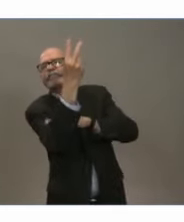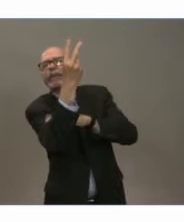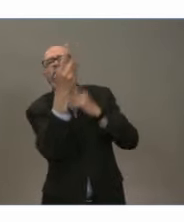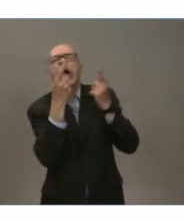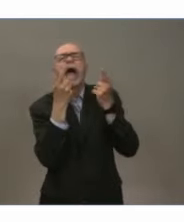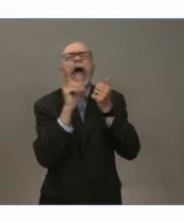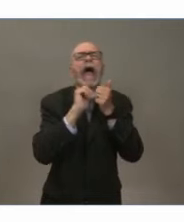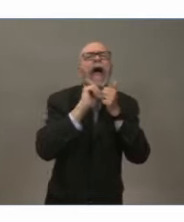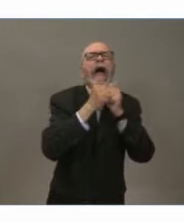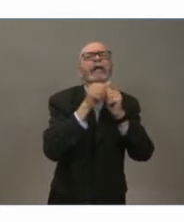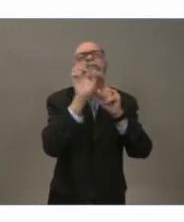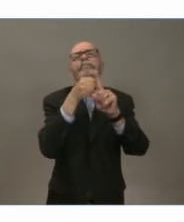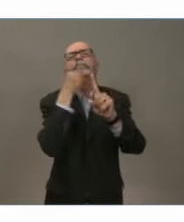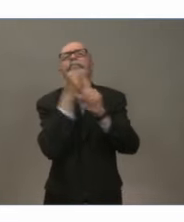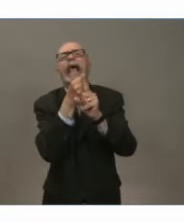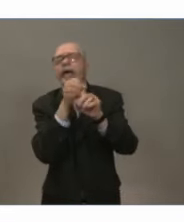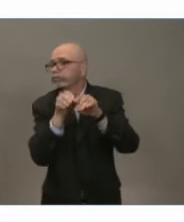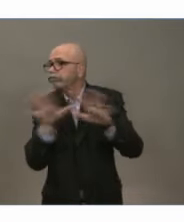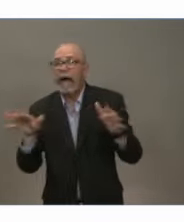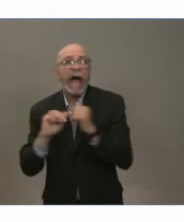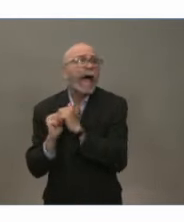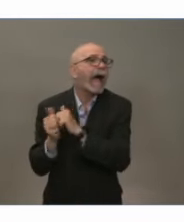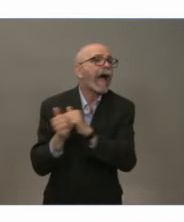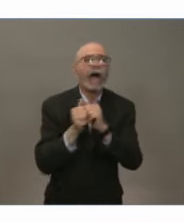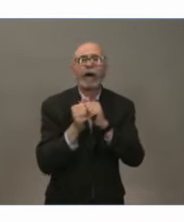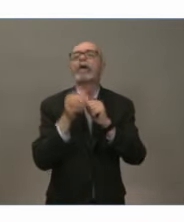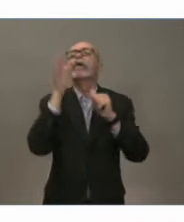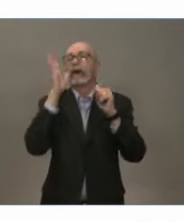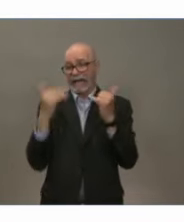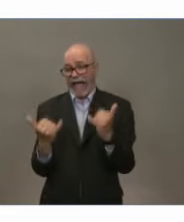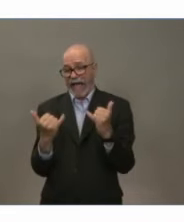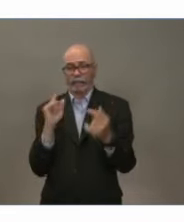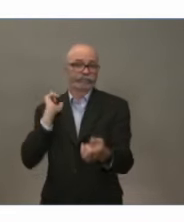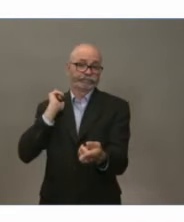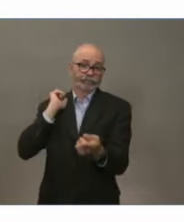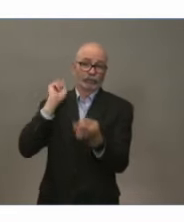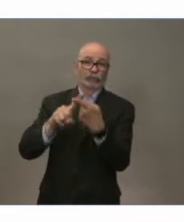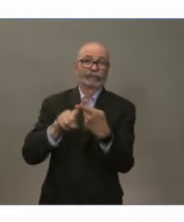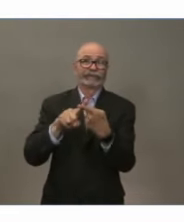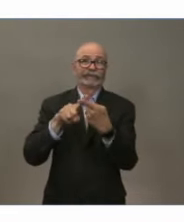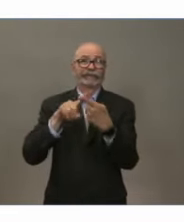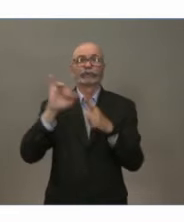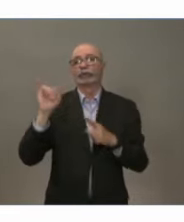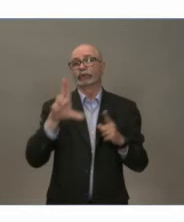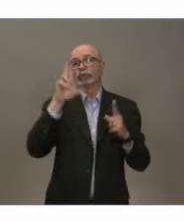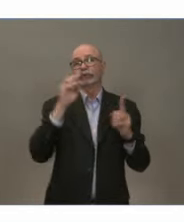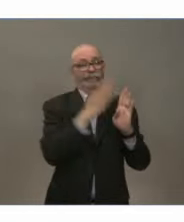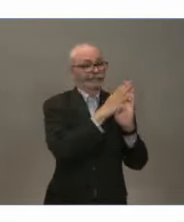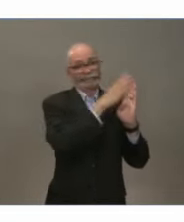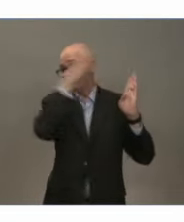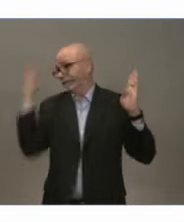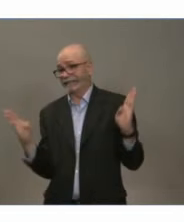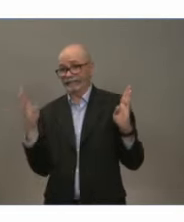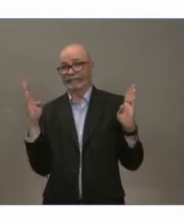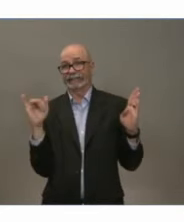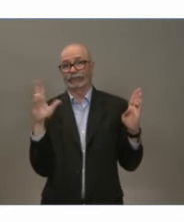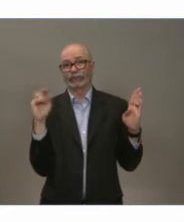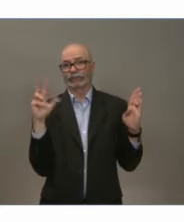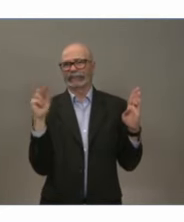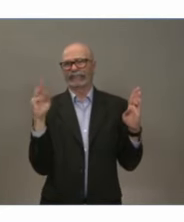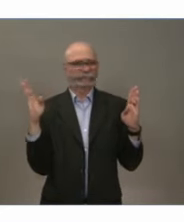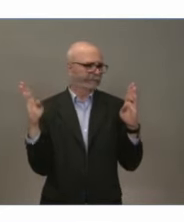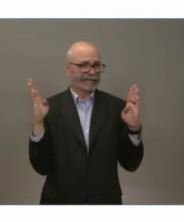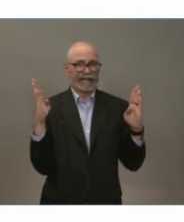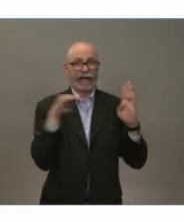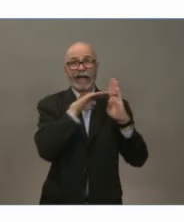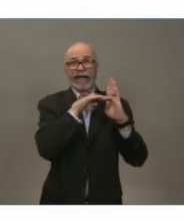on our province from now until June 30th. You will notice a dramatic difference in the number of cases based on compliance with